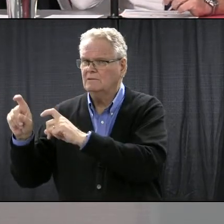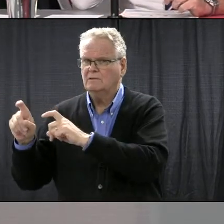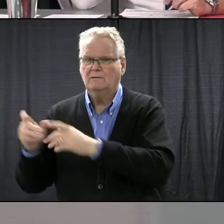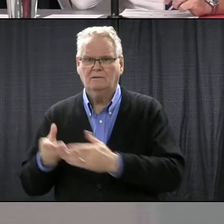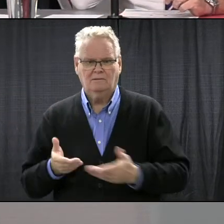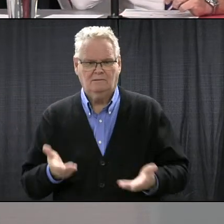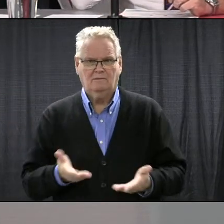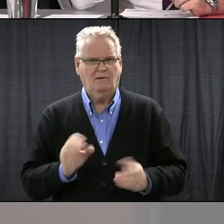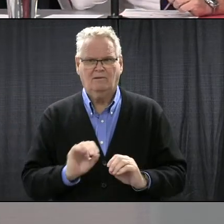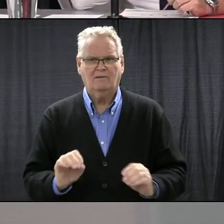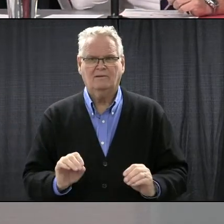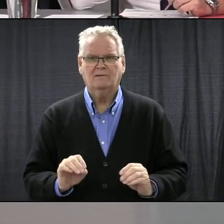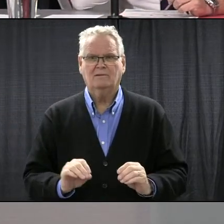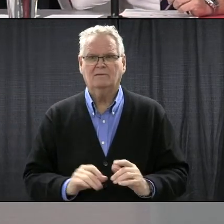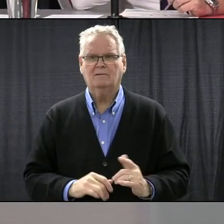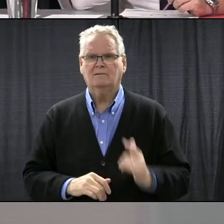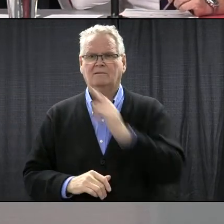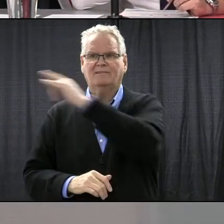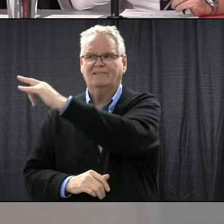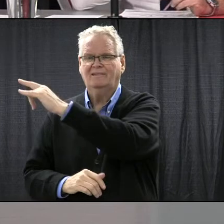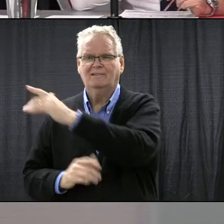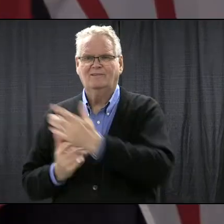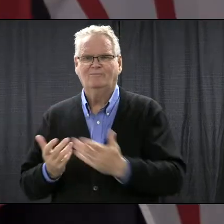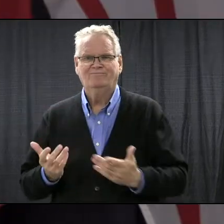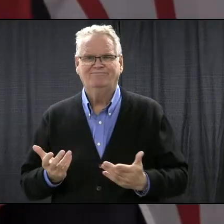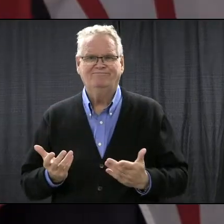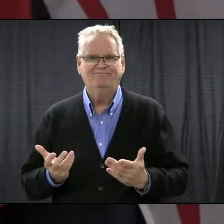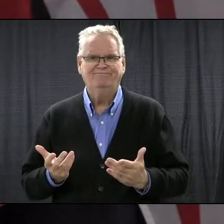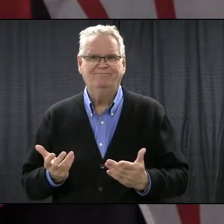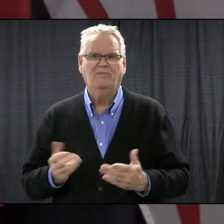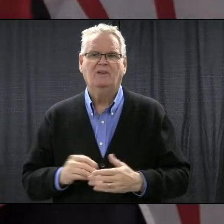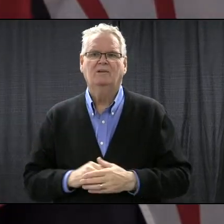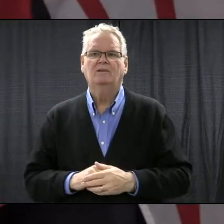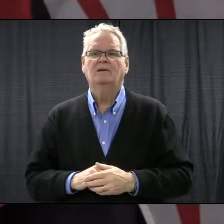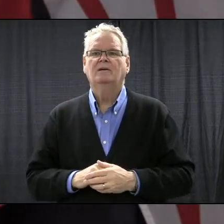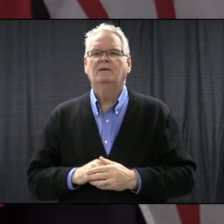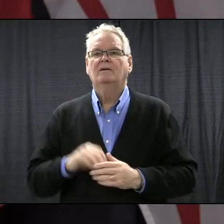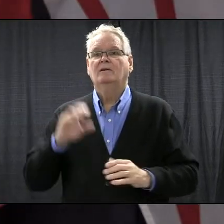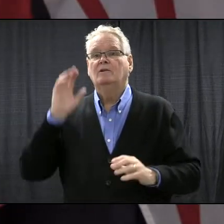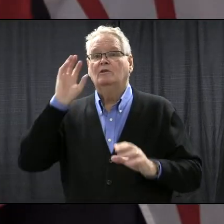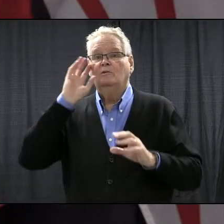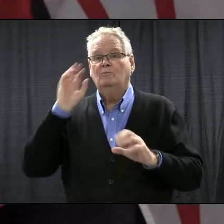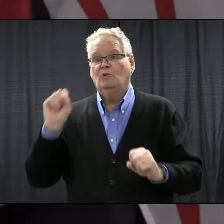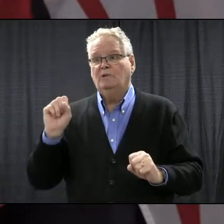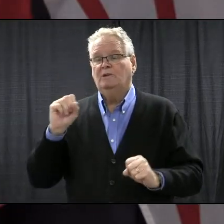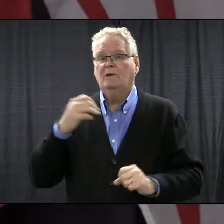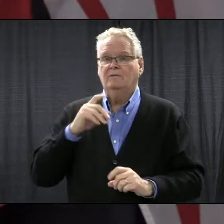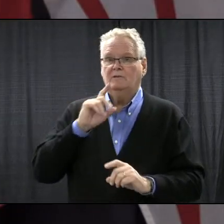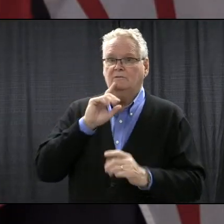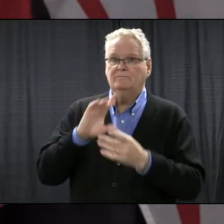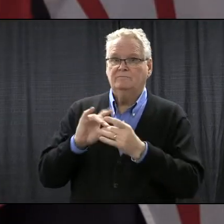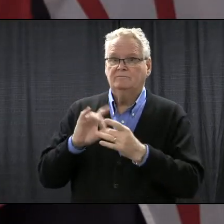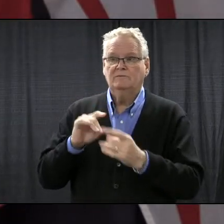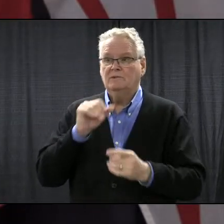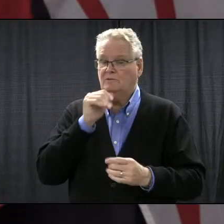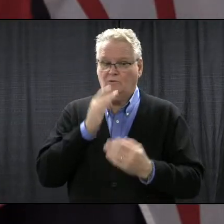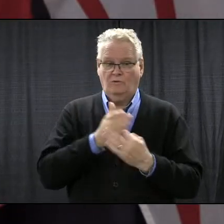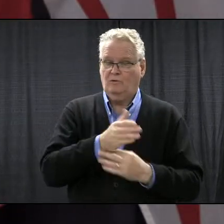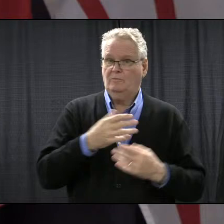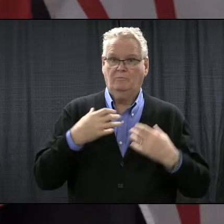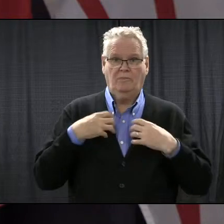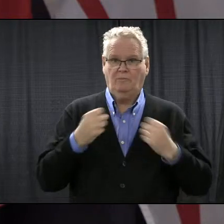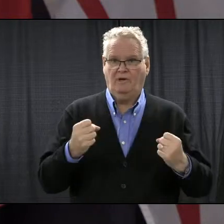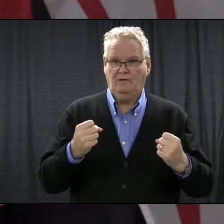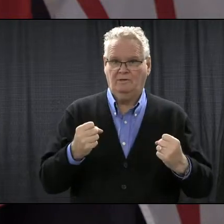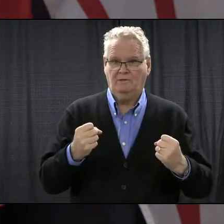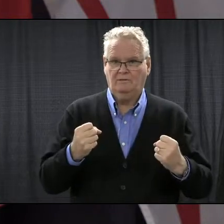leave? Well, there's certainly private options available for people, and if people are booking travel, then we don't